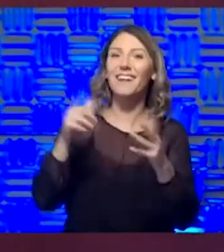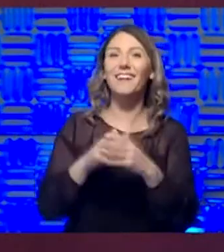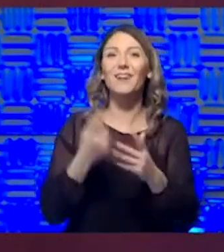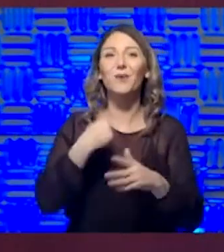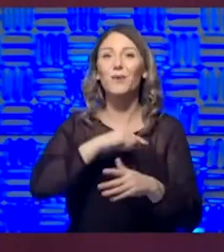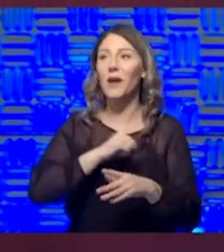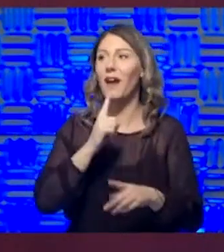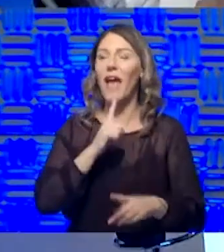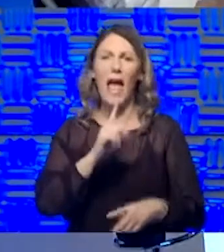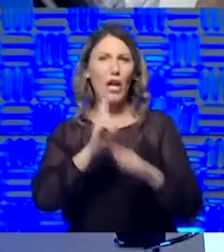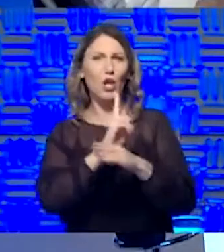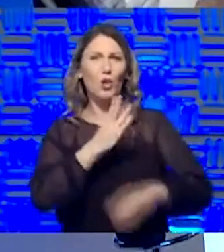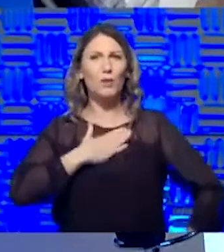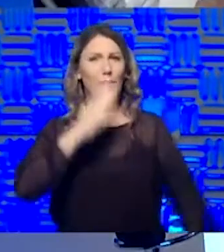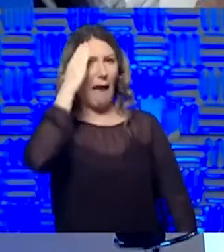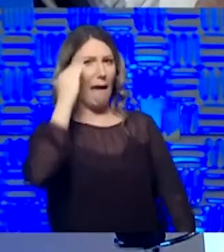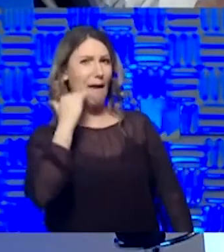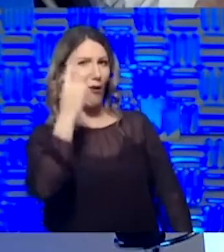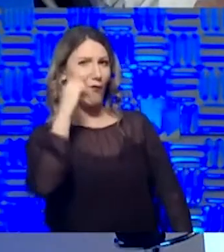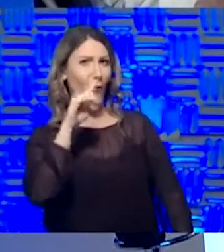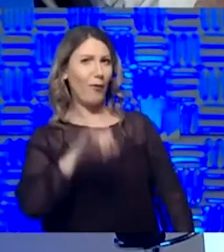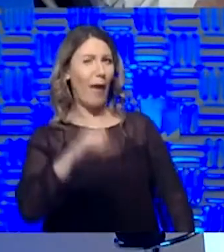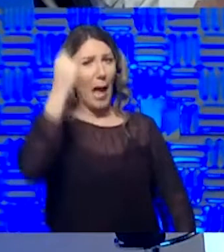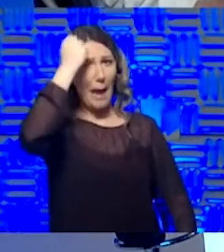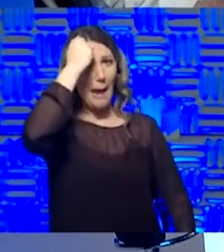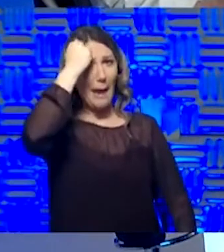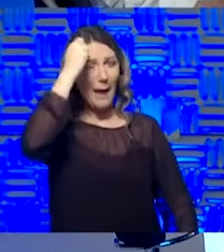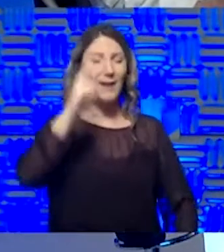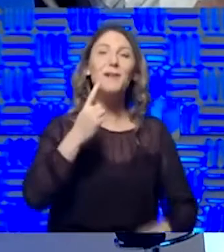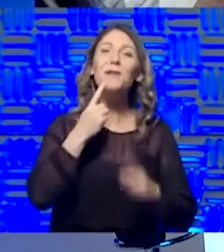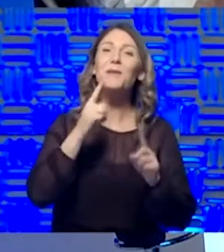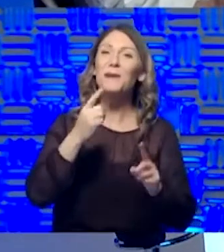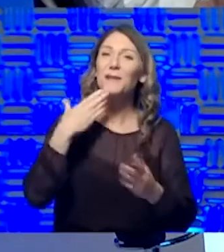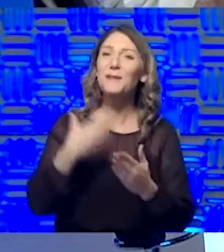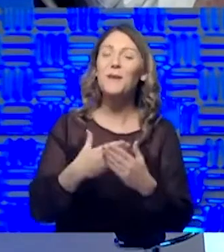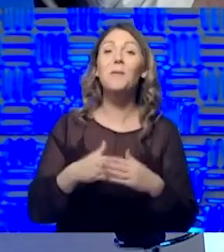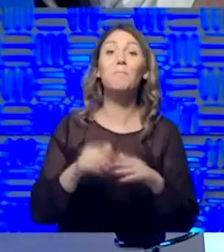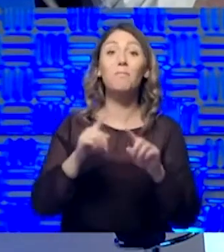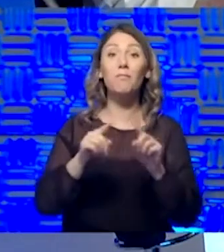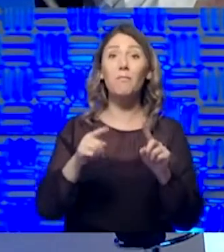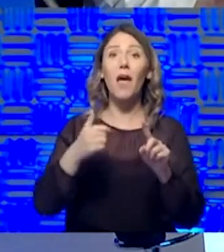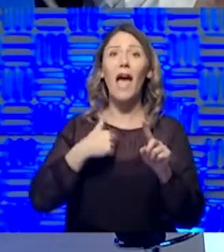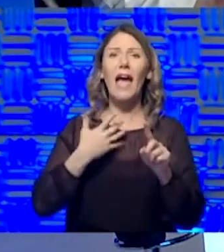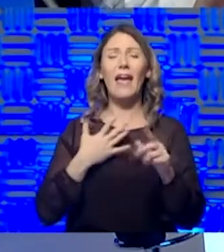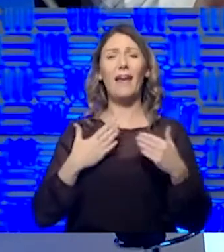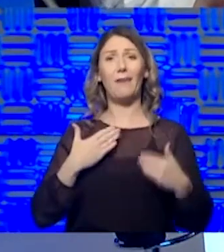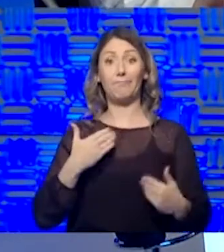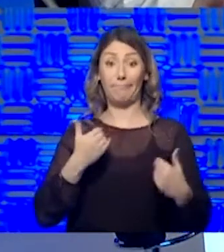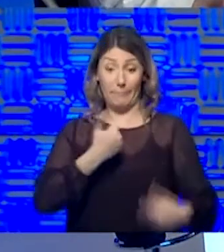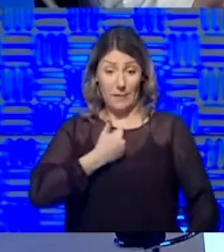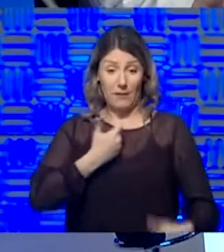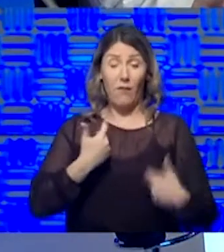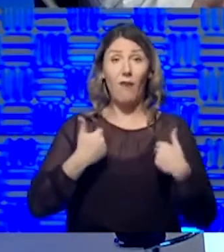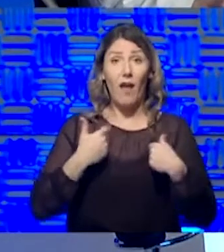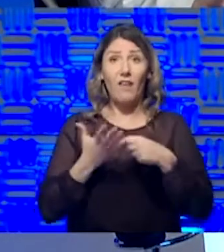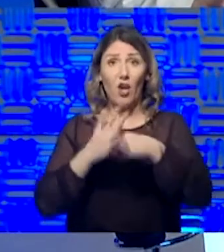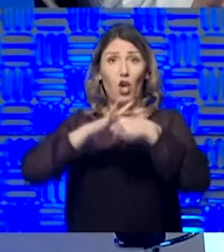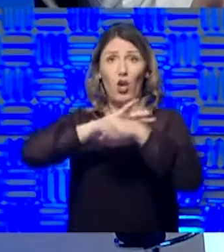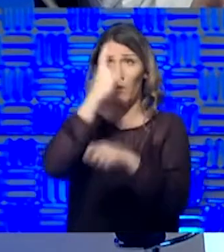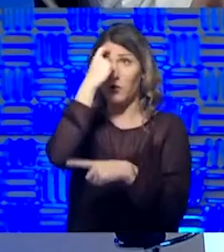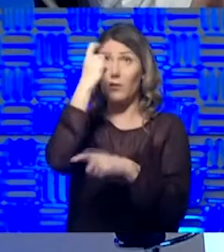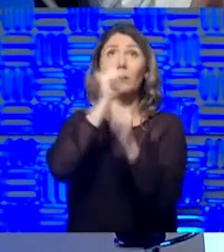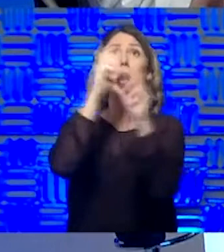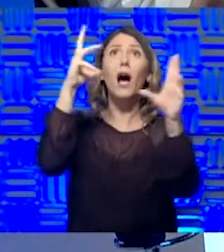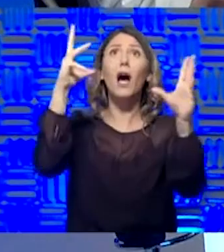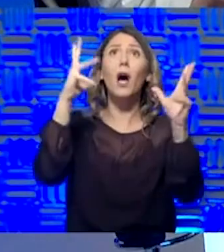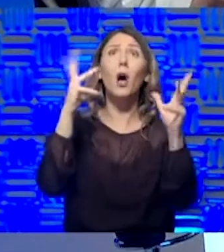I usually use my head fortunate for that because that works pretty well. But, you know, I have COVID dreams, and I wake up almost every night thinking, oh, my gosh,